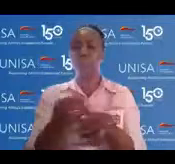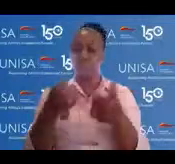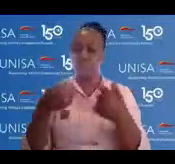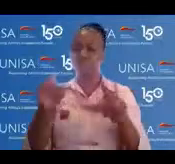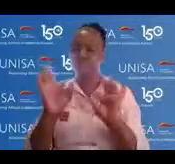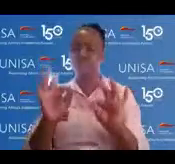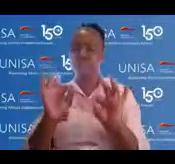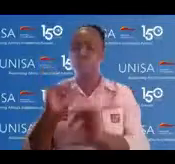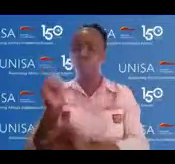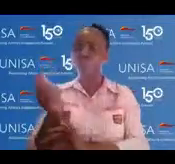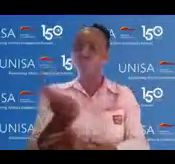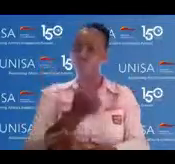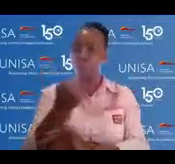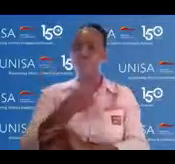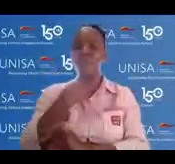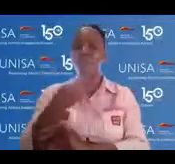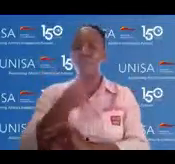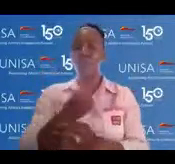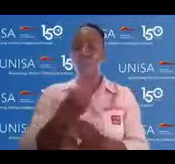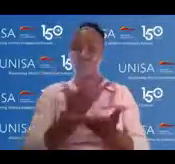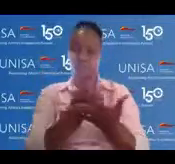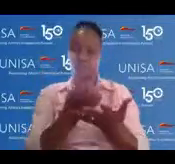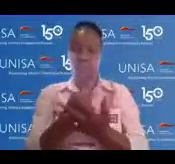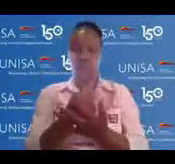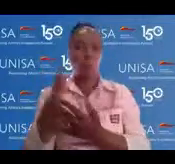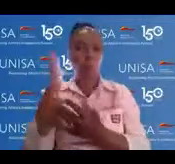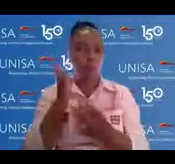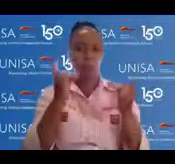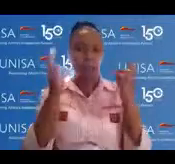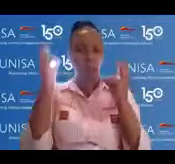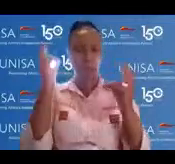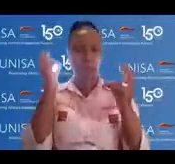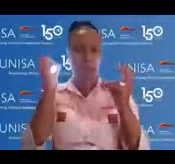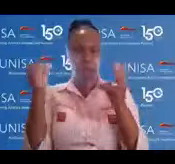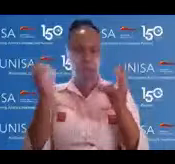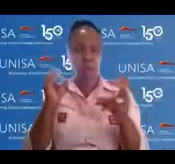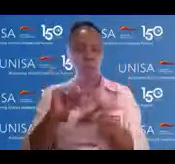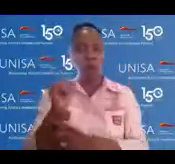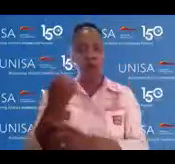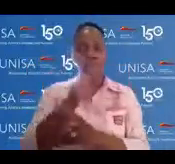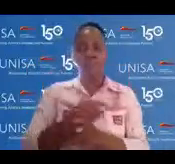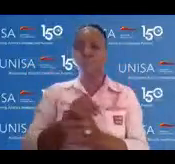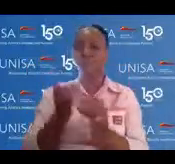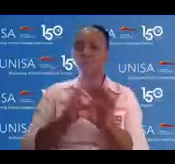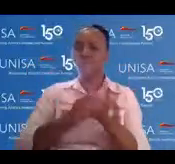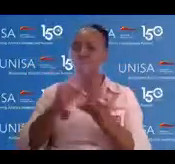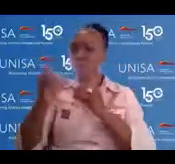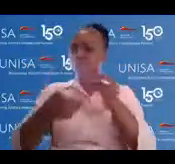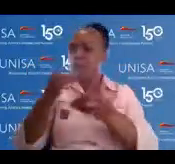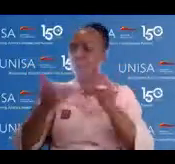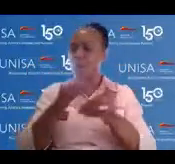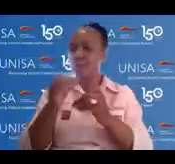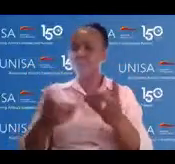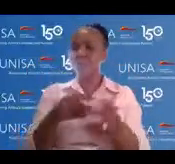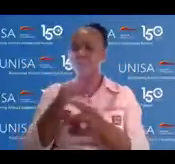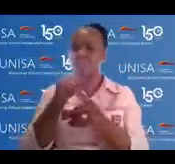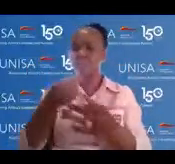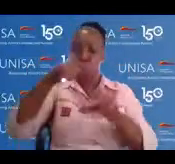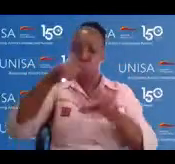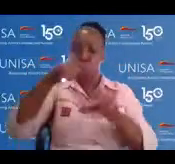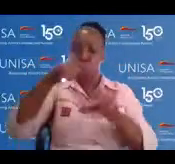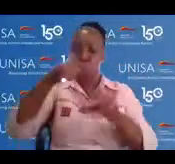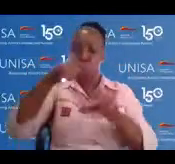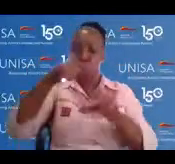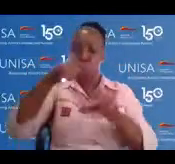listened to, and it's only when you're discussing the content of the test that that is seen as a transgression. Then just